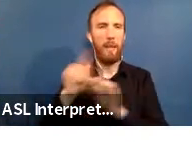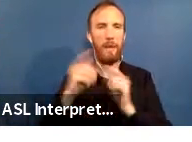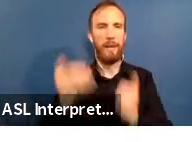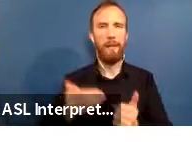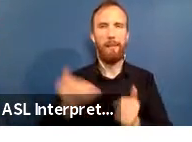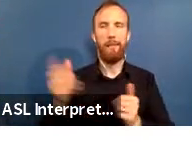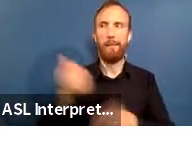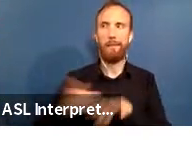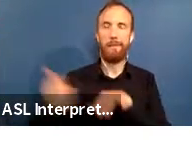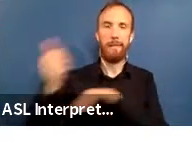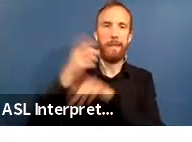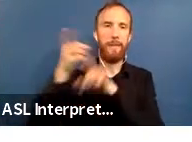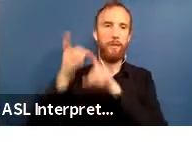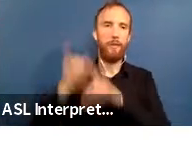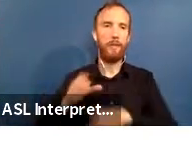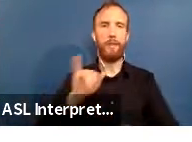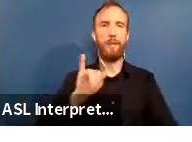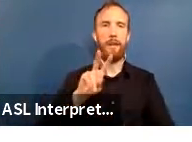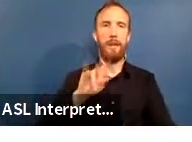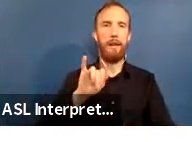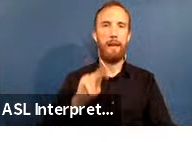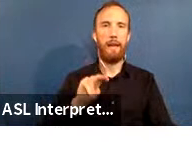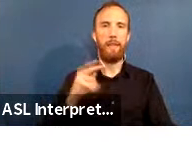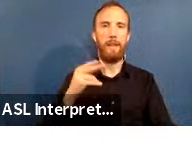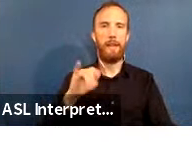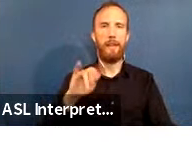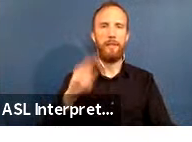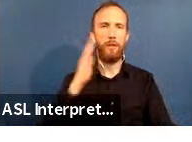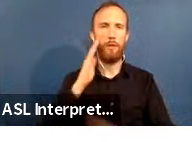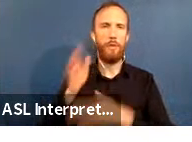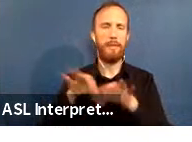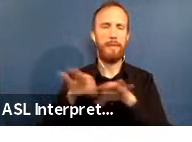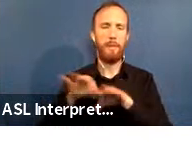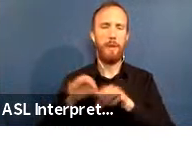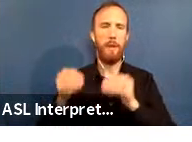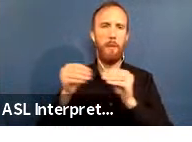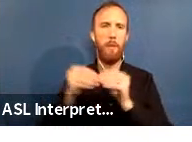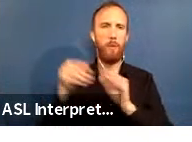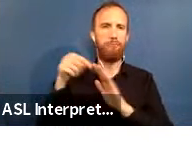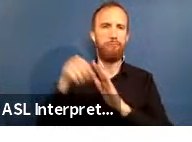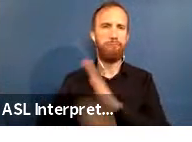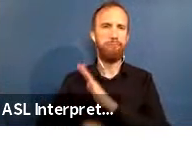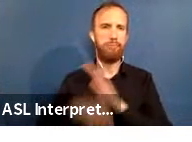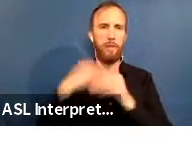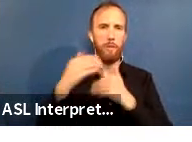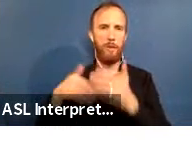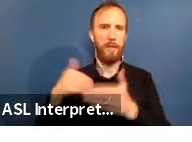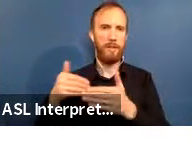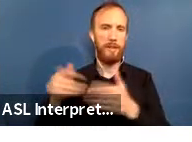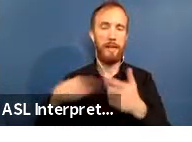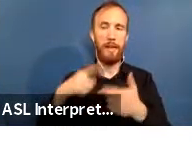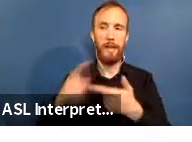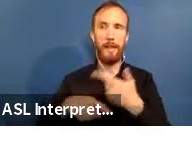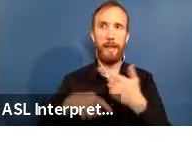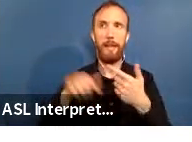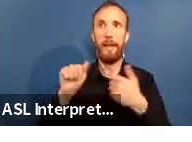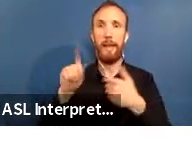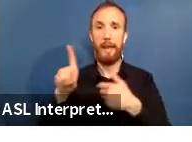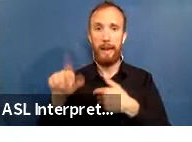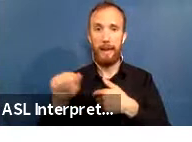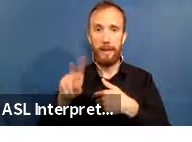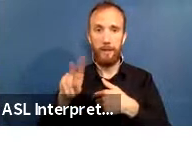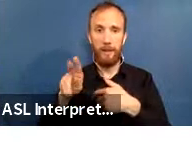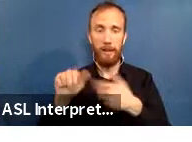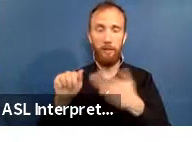Ivan Hansen, to share with us more about the capital planning process, and then he'll invite Ada Gomero and Vinny Dye to share more